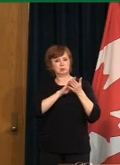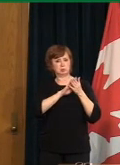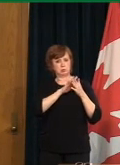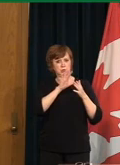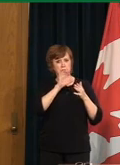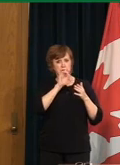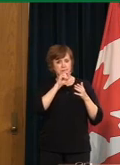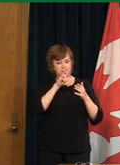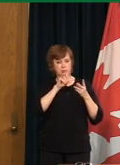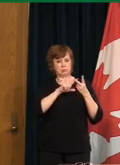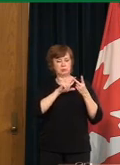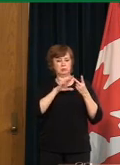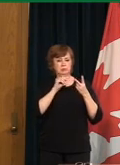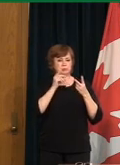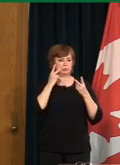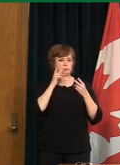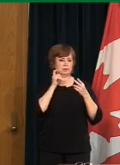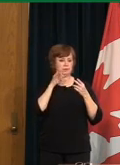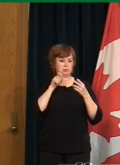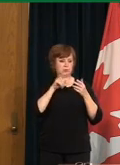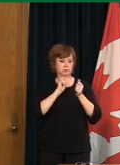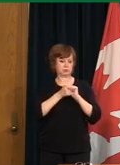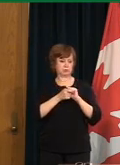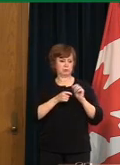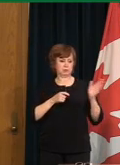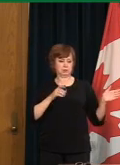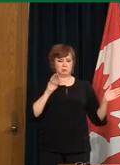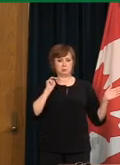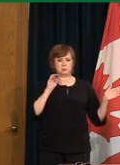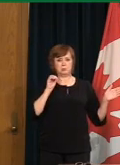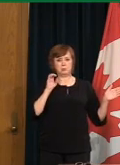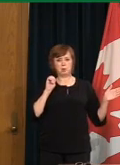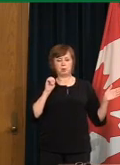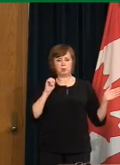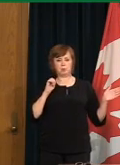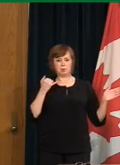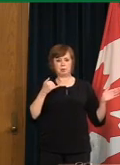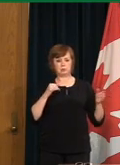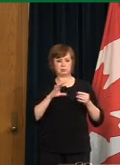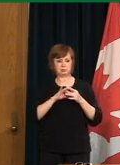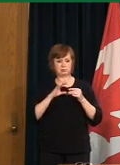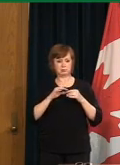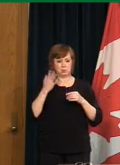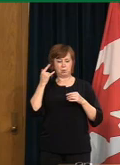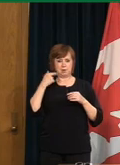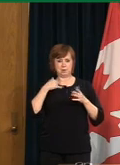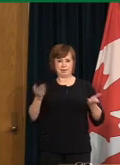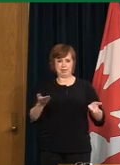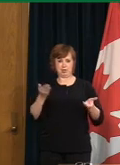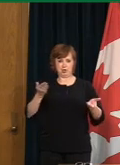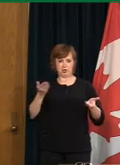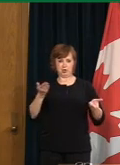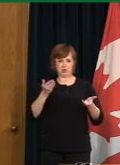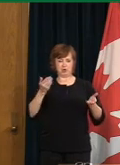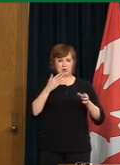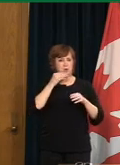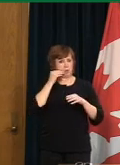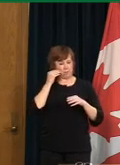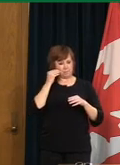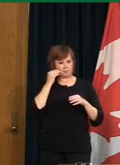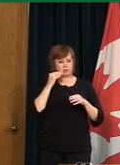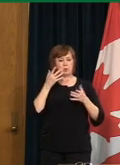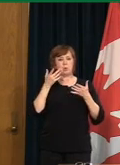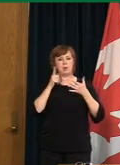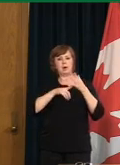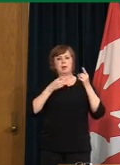changes that are required. I'll maybe just speak a little bit to why I'm at home and not there with you today. About 10